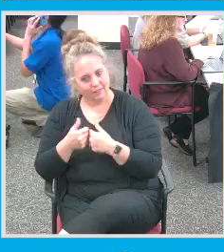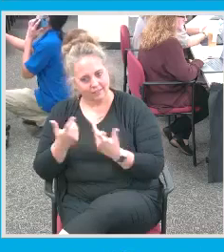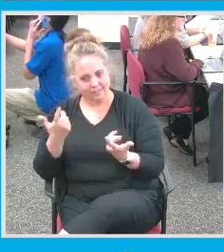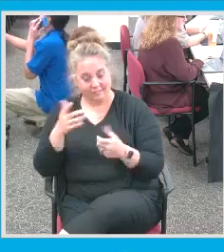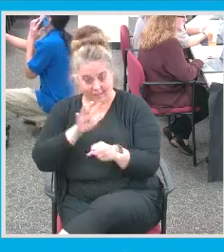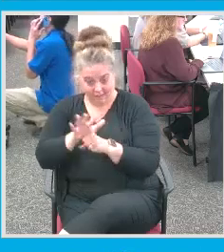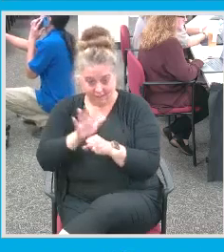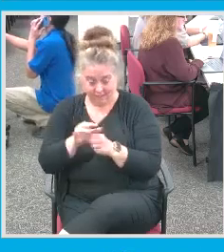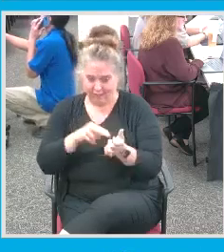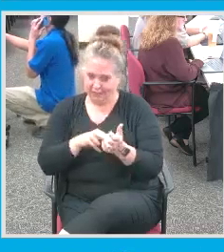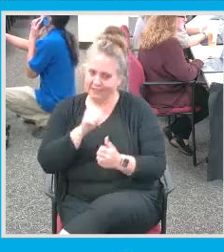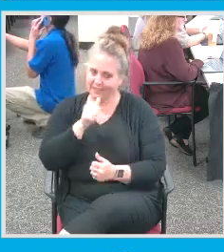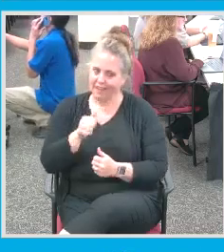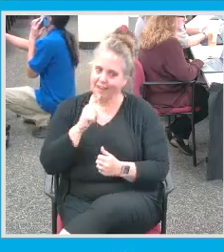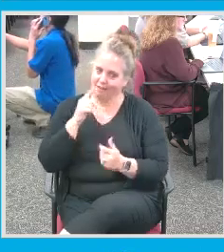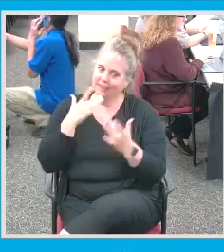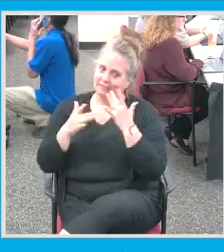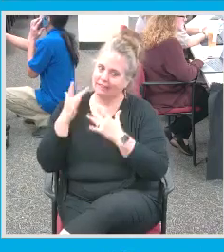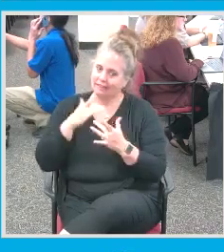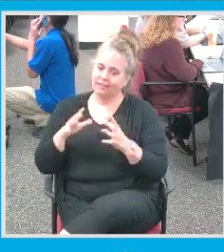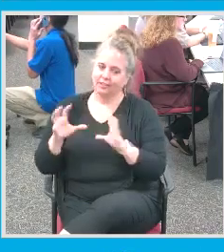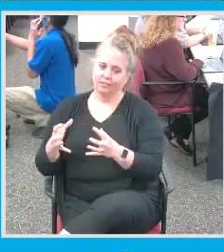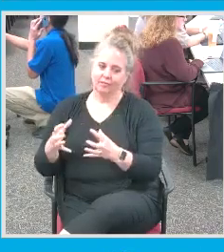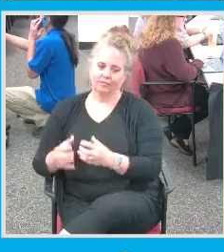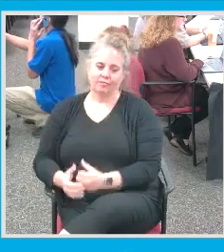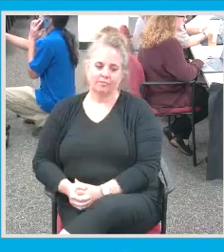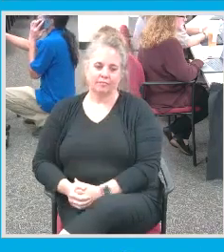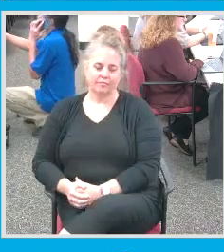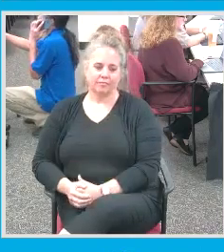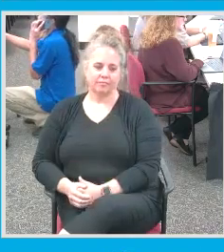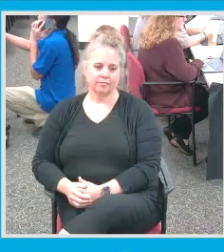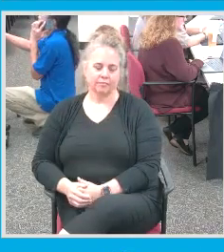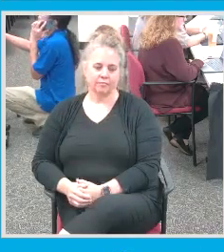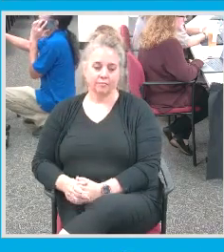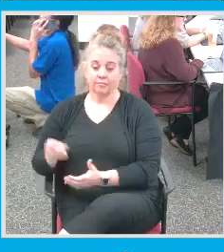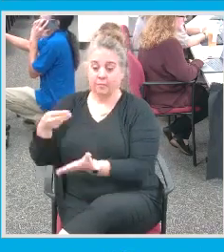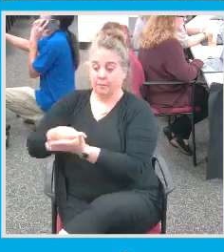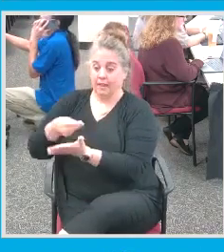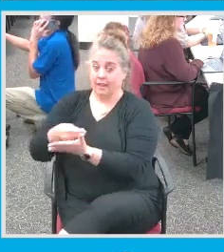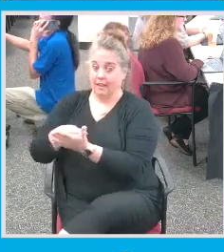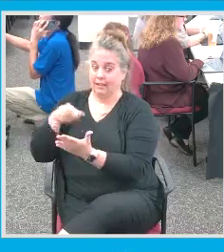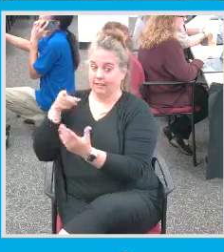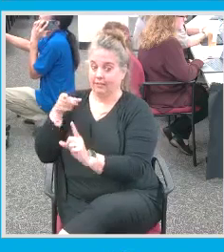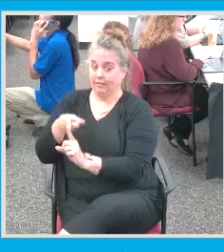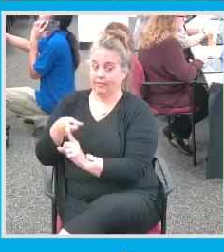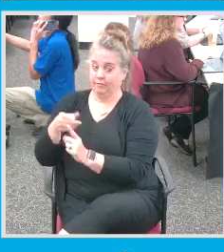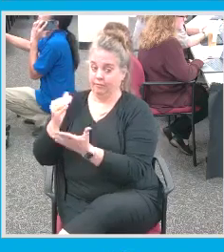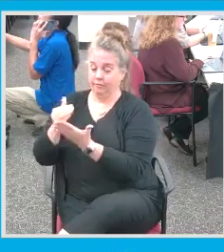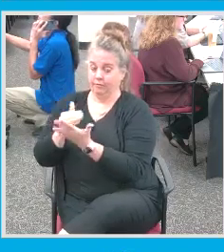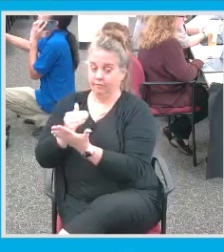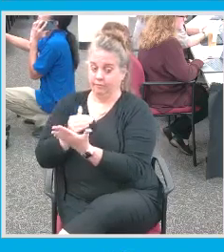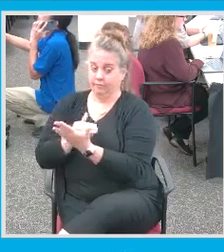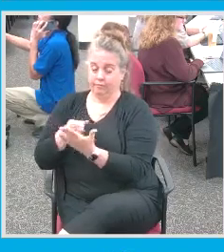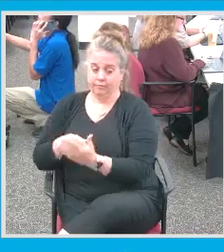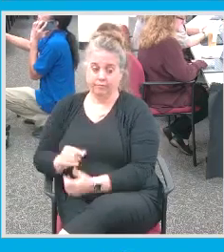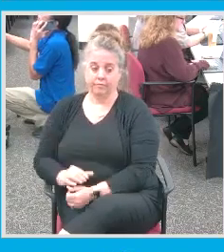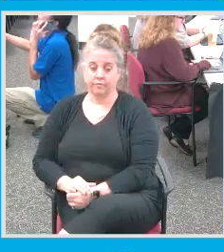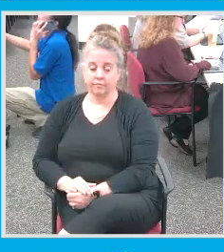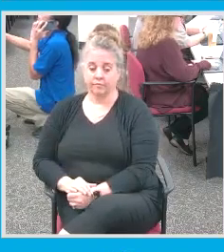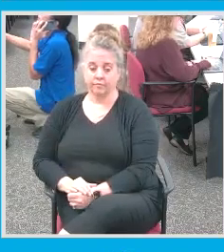please. A little bit about our funding. We are authorized by the Colorado Revised Statute Nurse Home Visitor Act